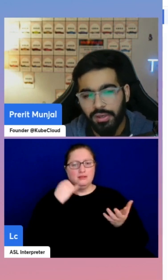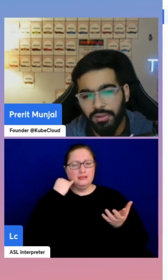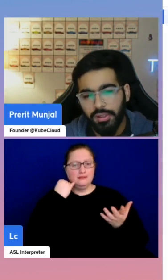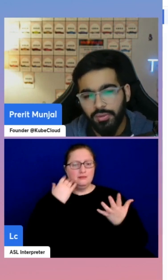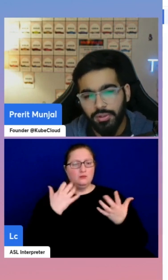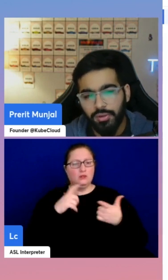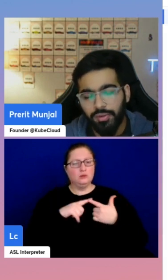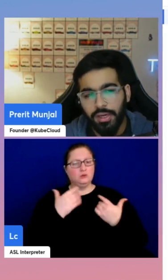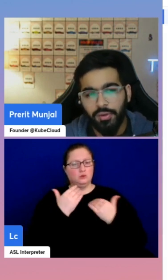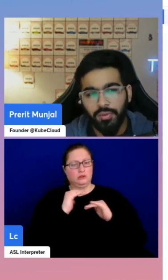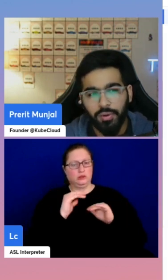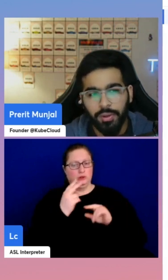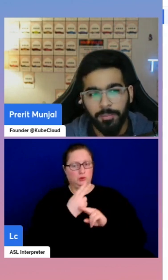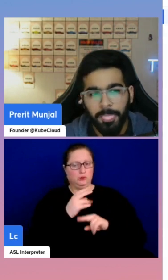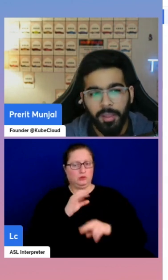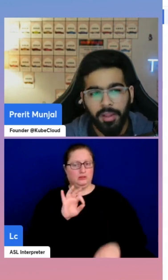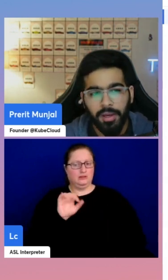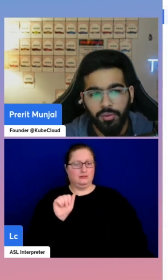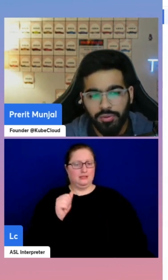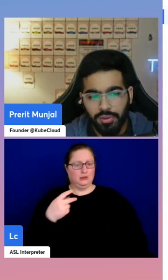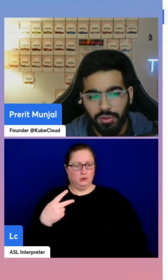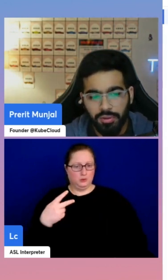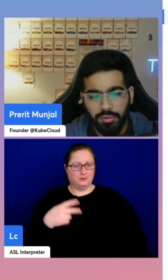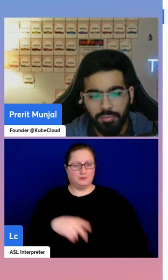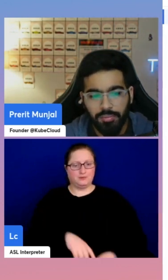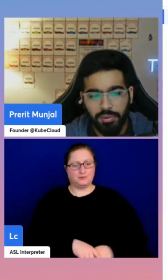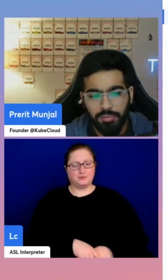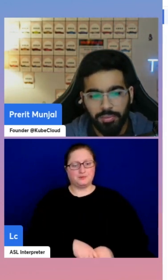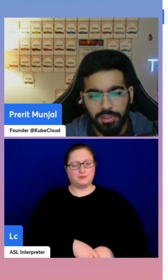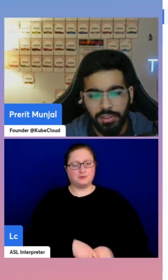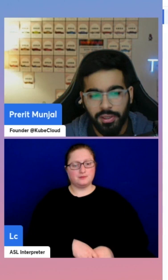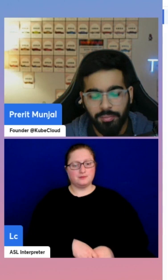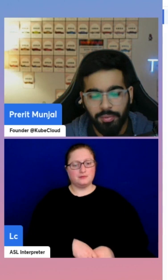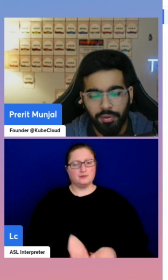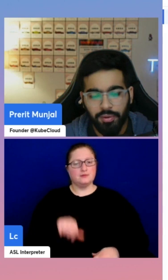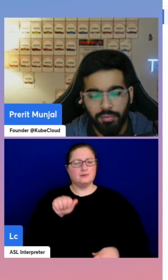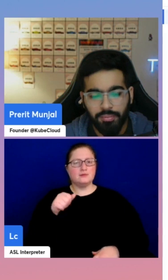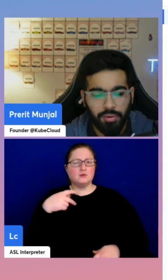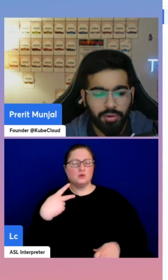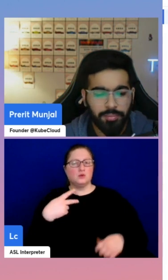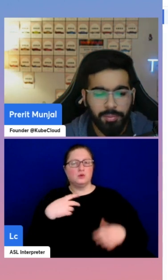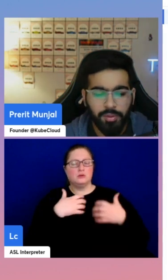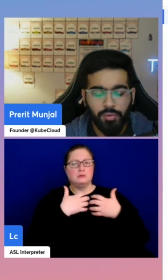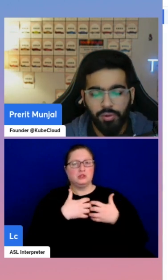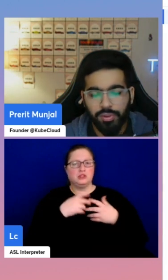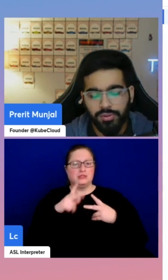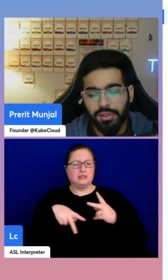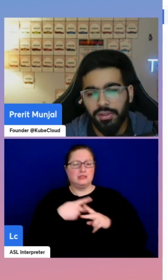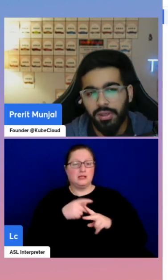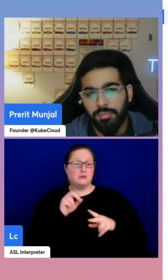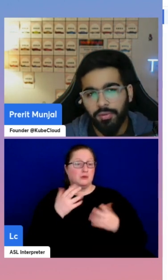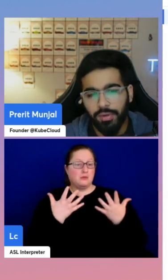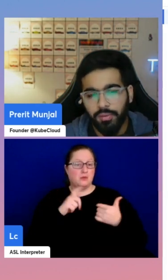to restrict the usage of A2. Okay, A2 machine type, or maybe you